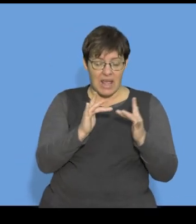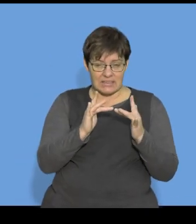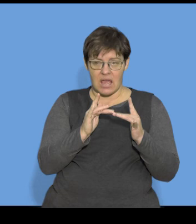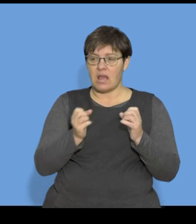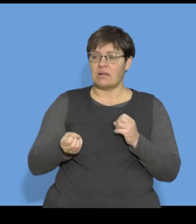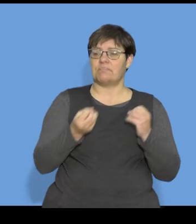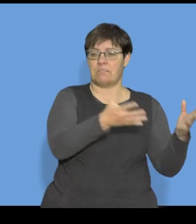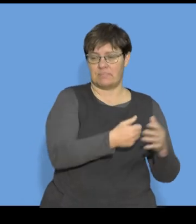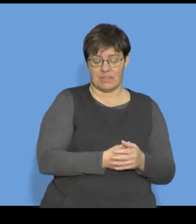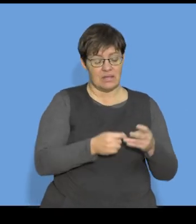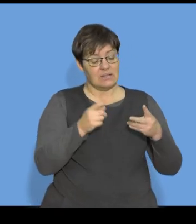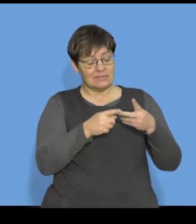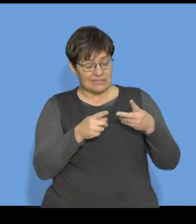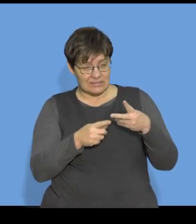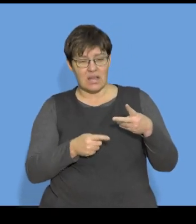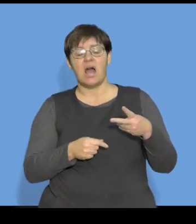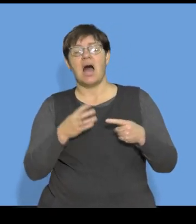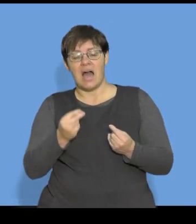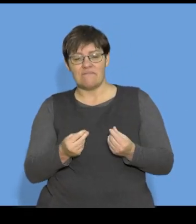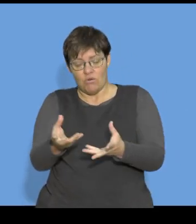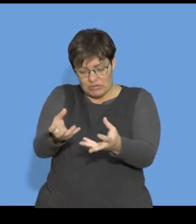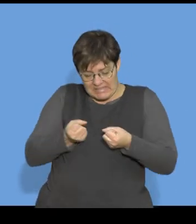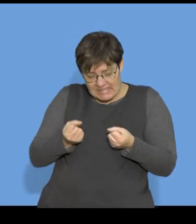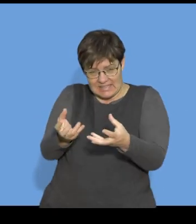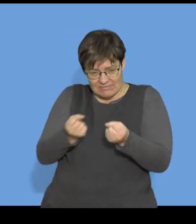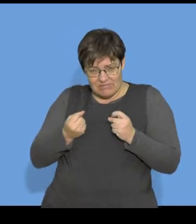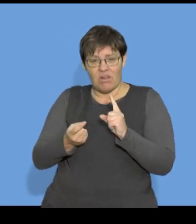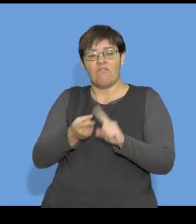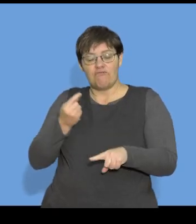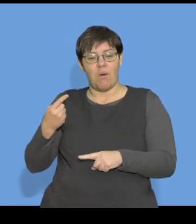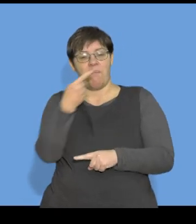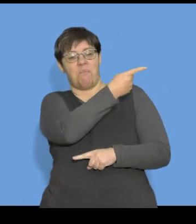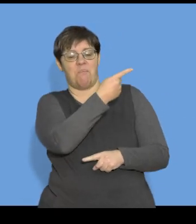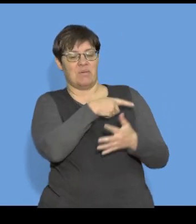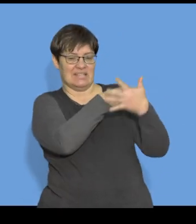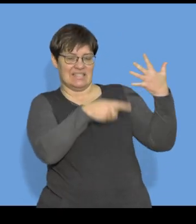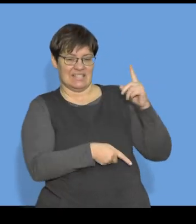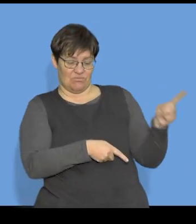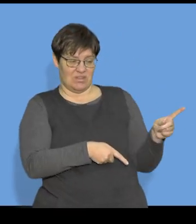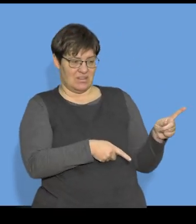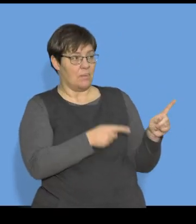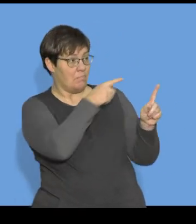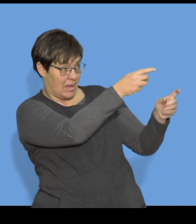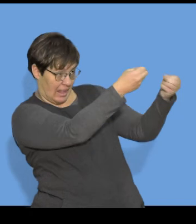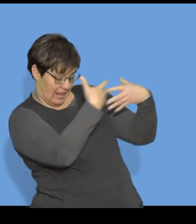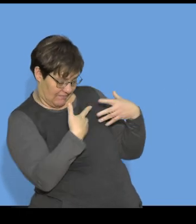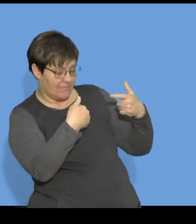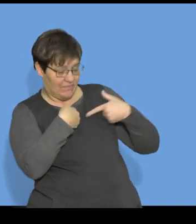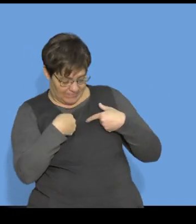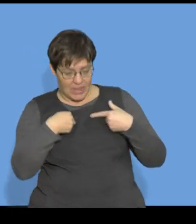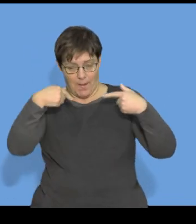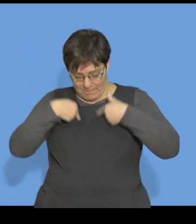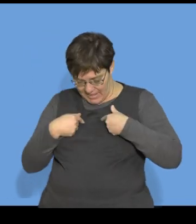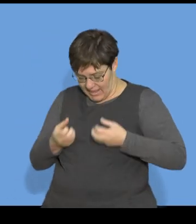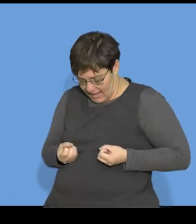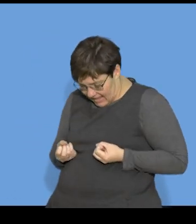connector neuron or interneuron receives impulse from the sensory neuron, and it